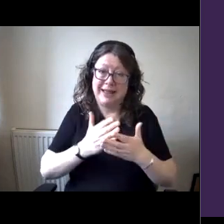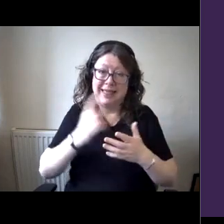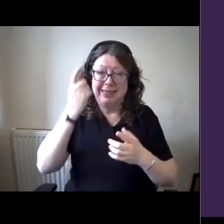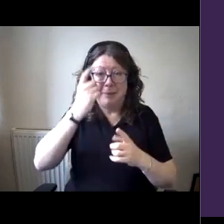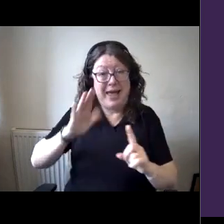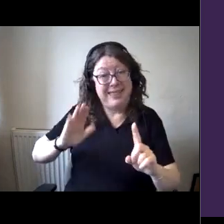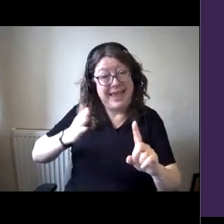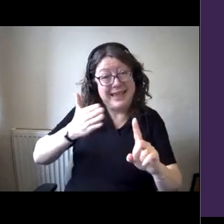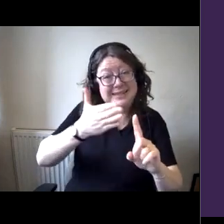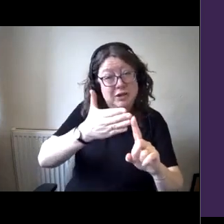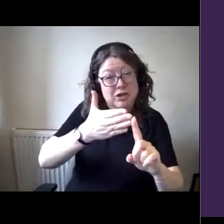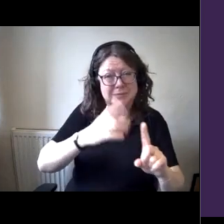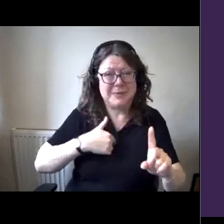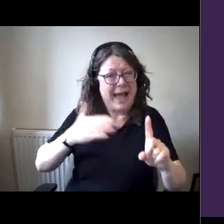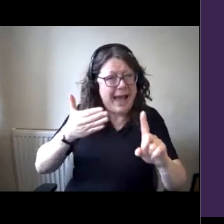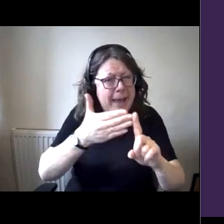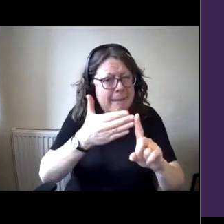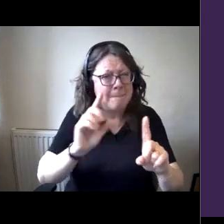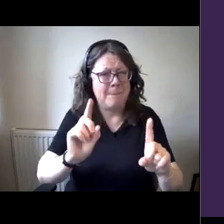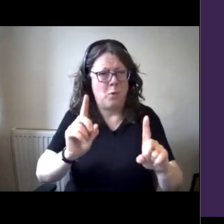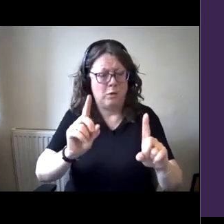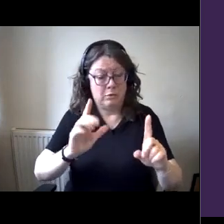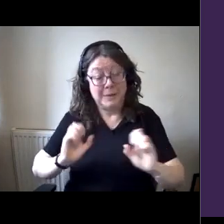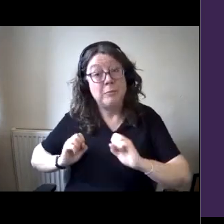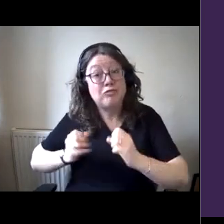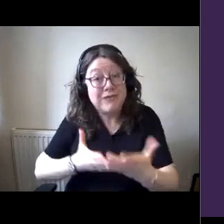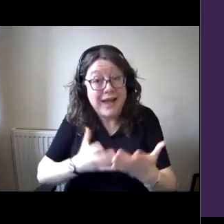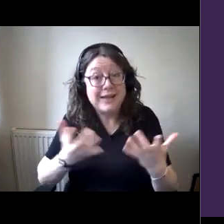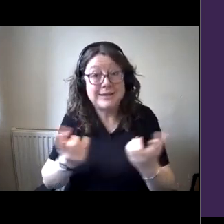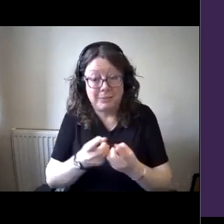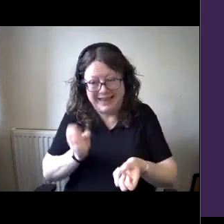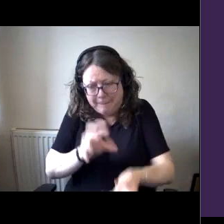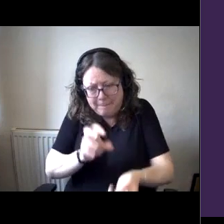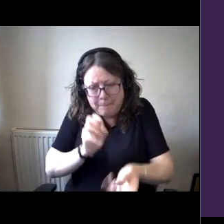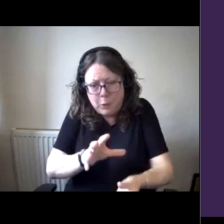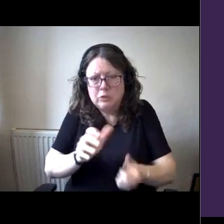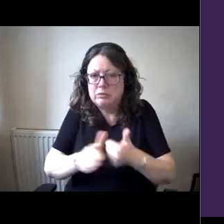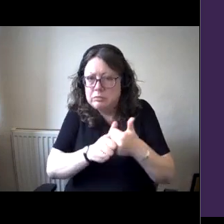this intervention? I feel that's more important. What am I trying to achieve?